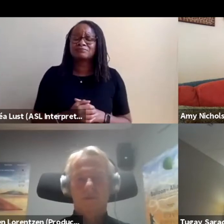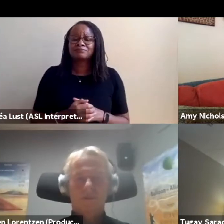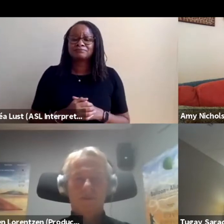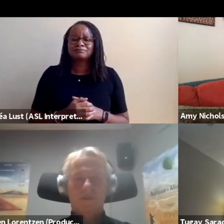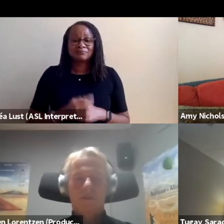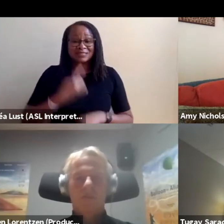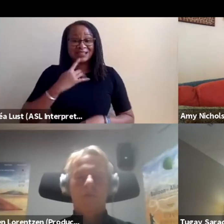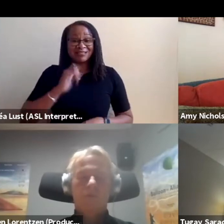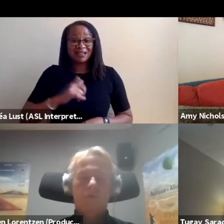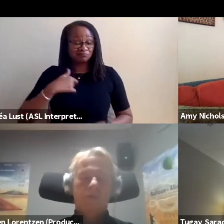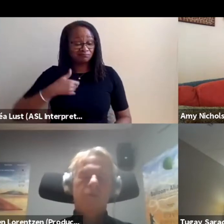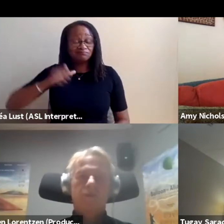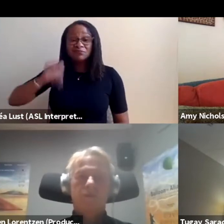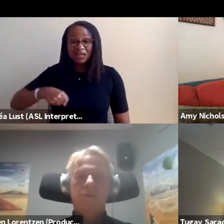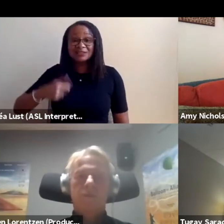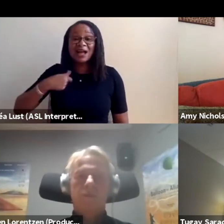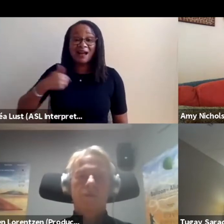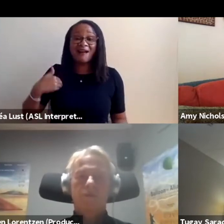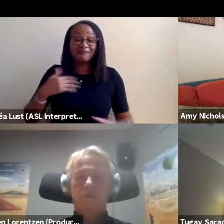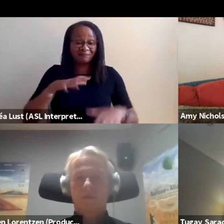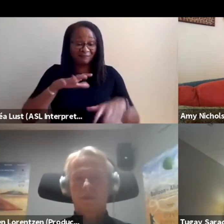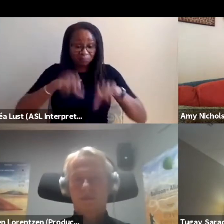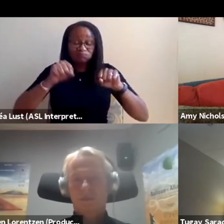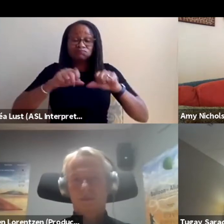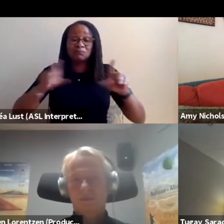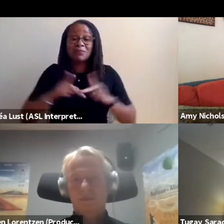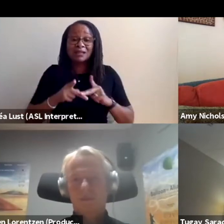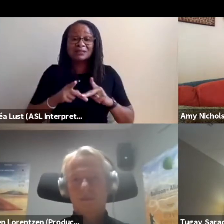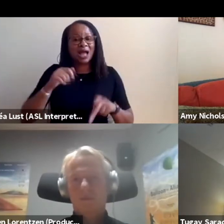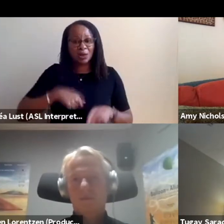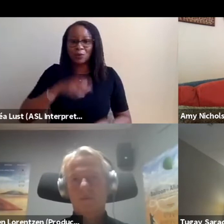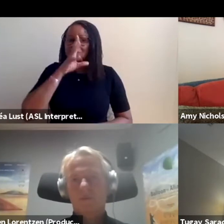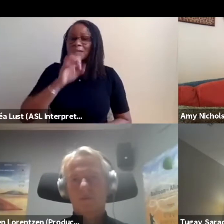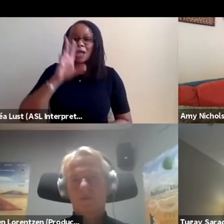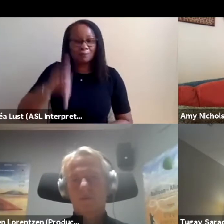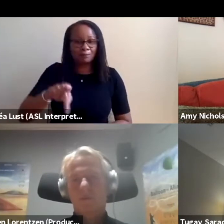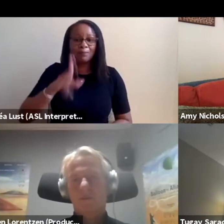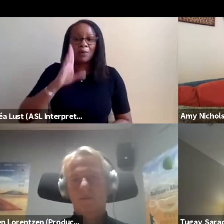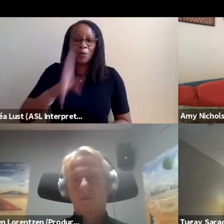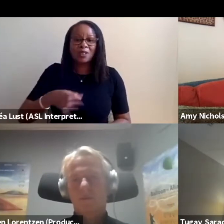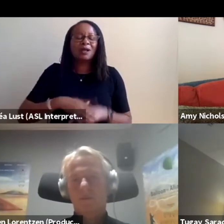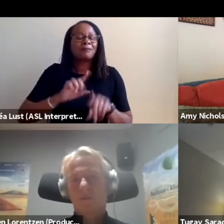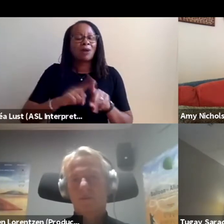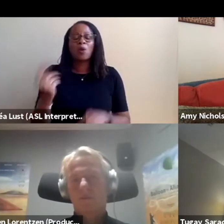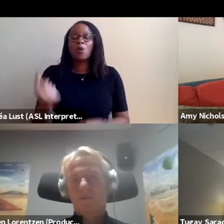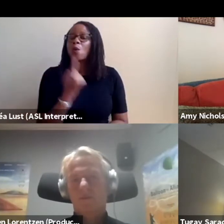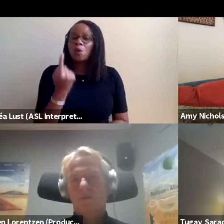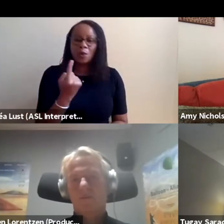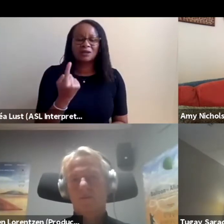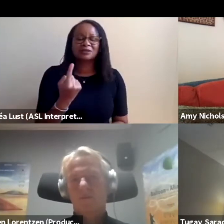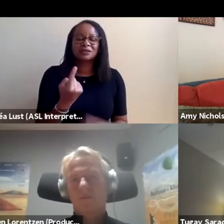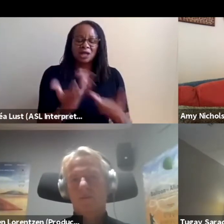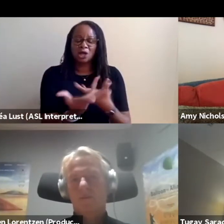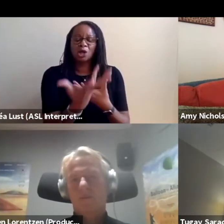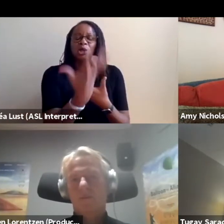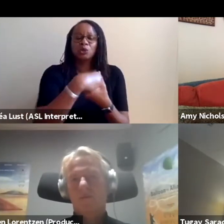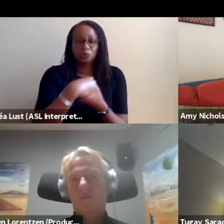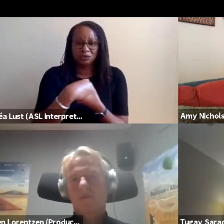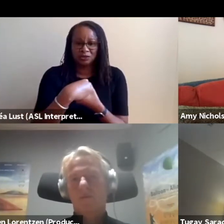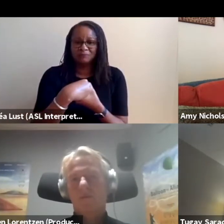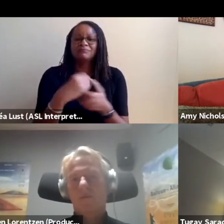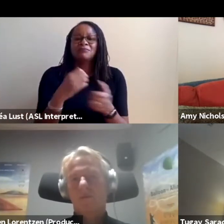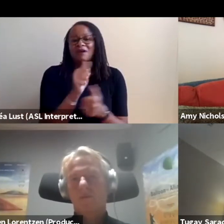that, yes, I have the place, yes, I will speak out, but she's always including other people.